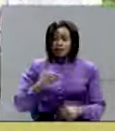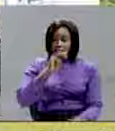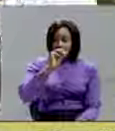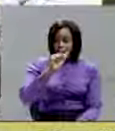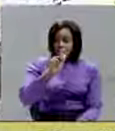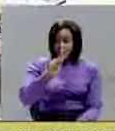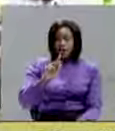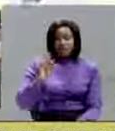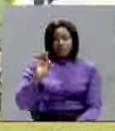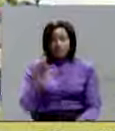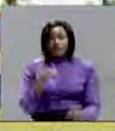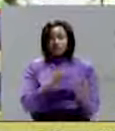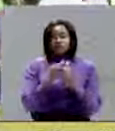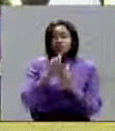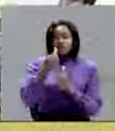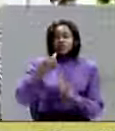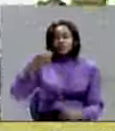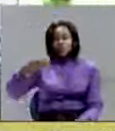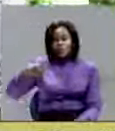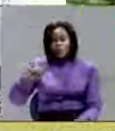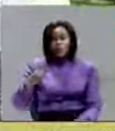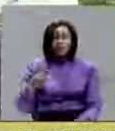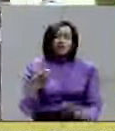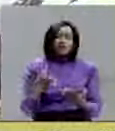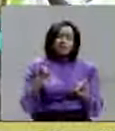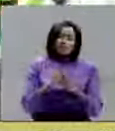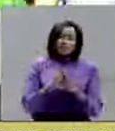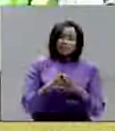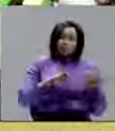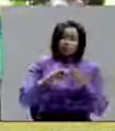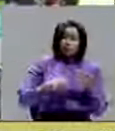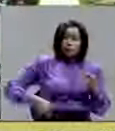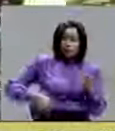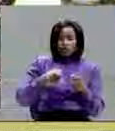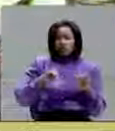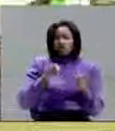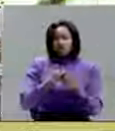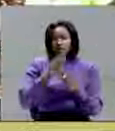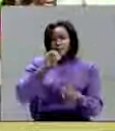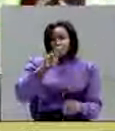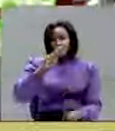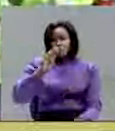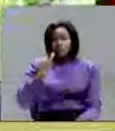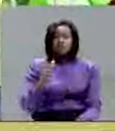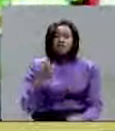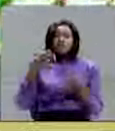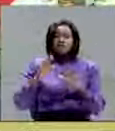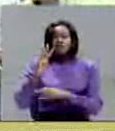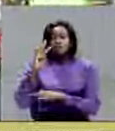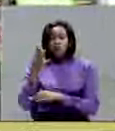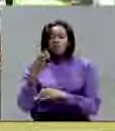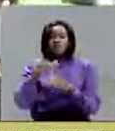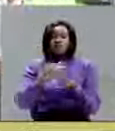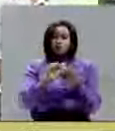University finished third with 6 gold medals, including dominance in pool, while Makera University Business School finished fourth at the Games of